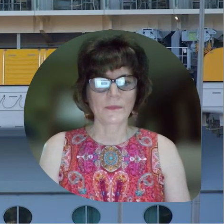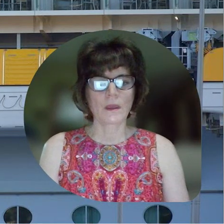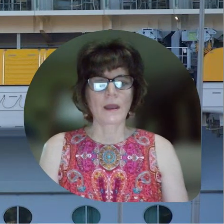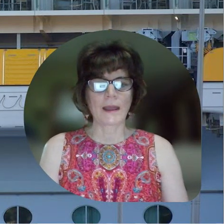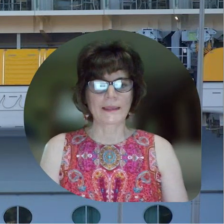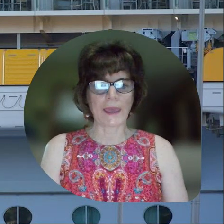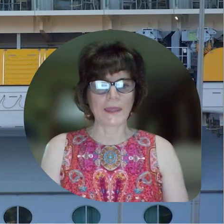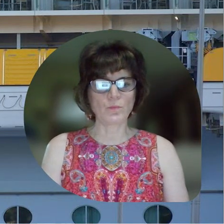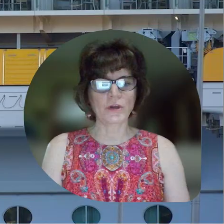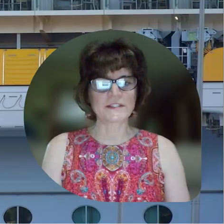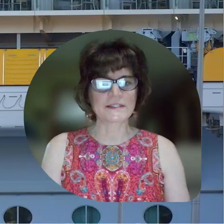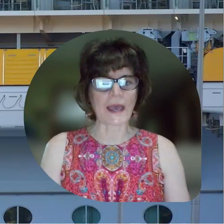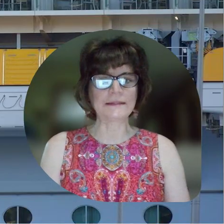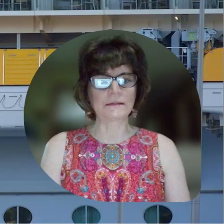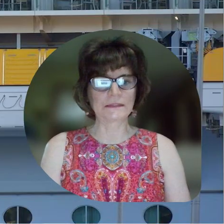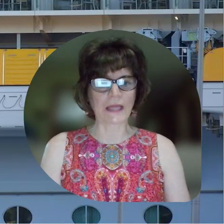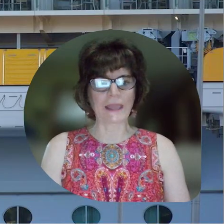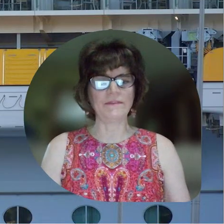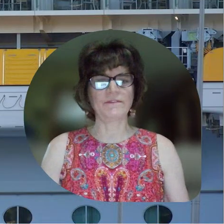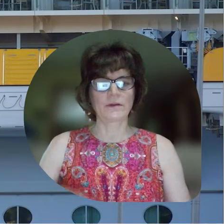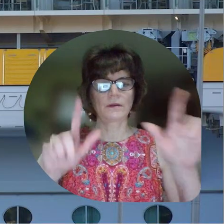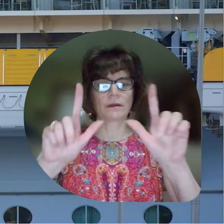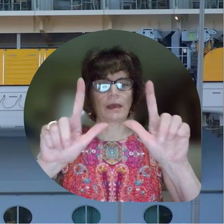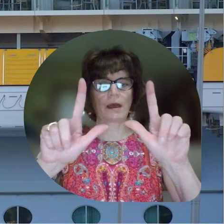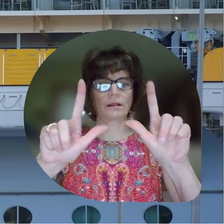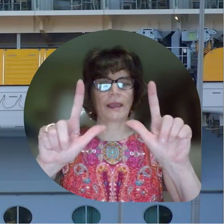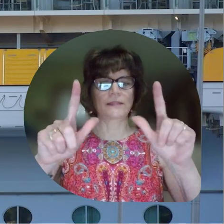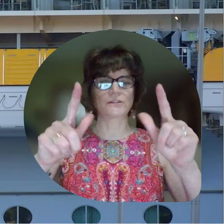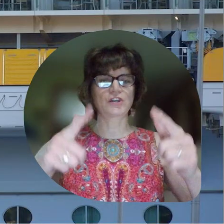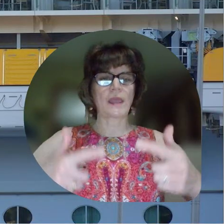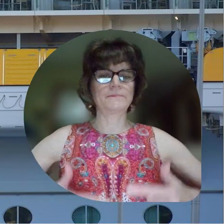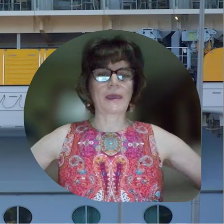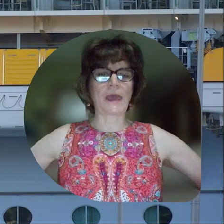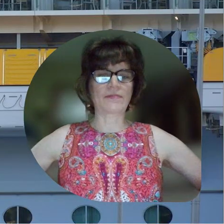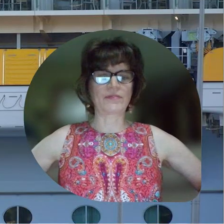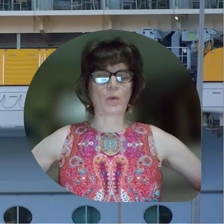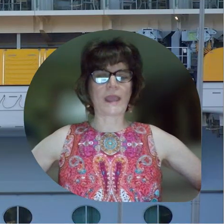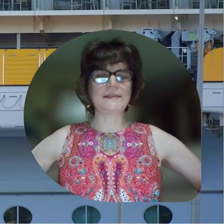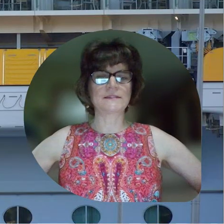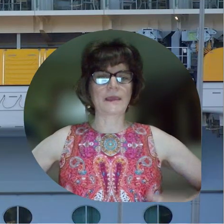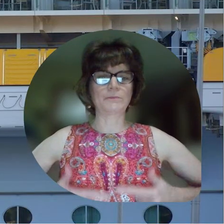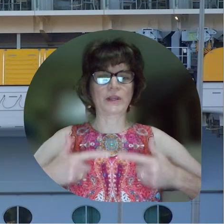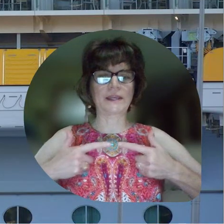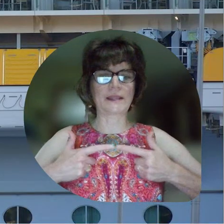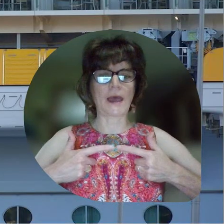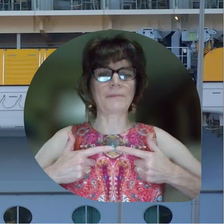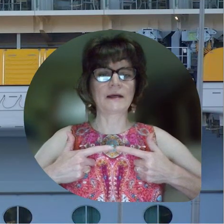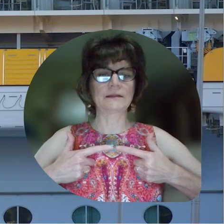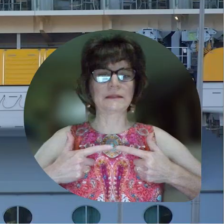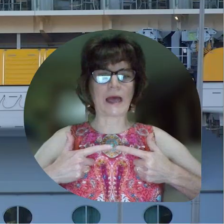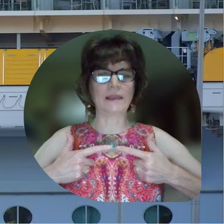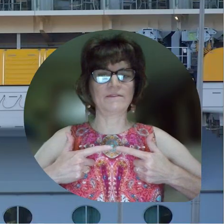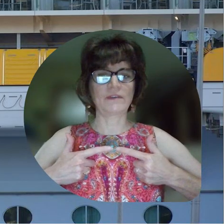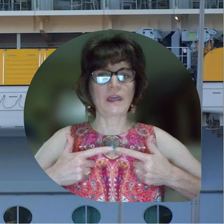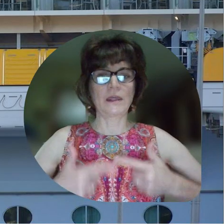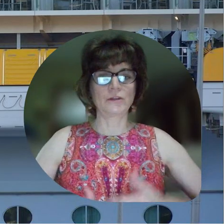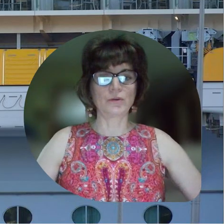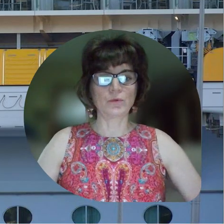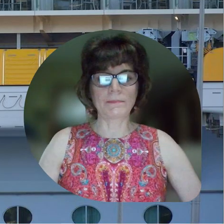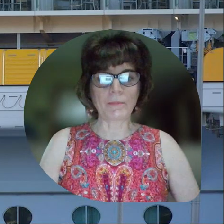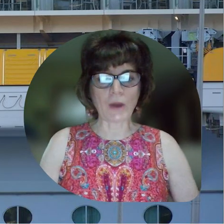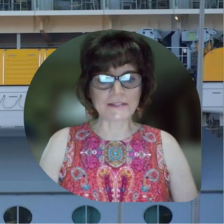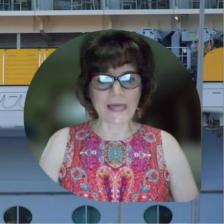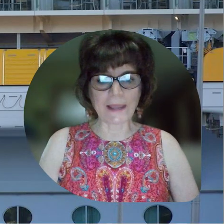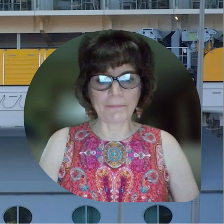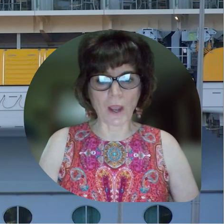Lifeboat. Again, we're going to sign life, L handshake at the waist and bring it up. Life. Do